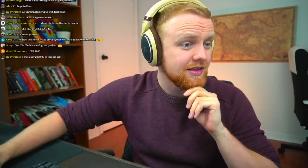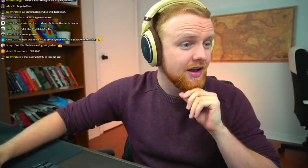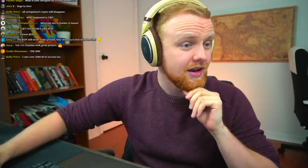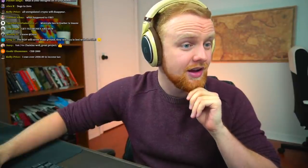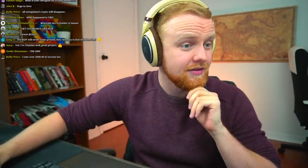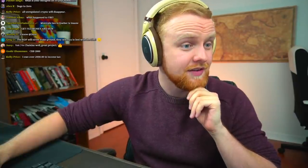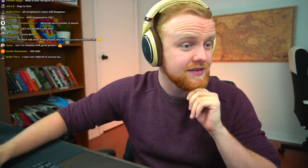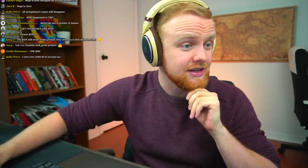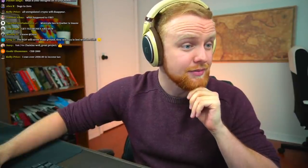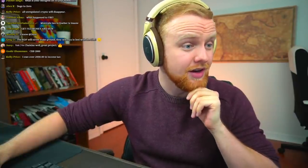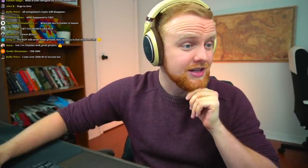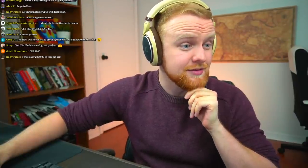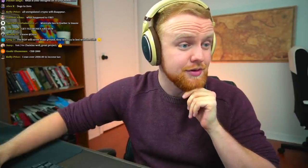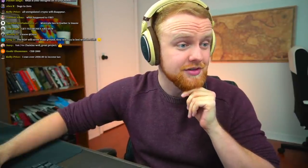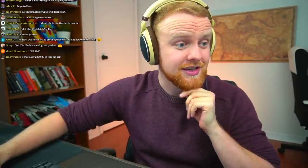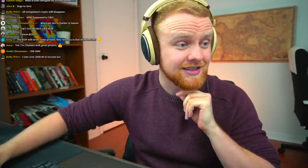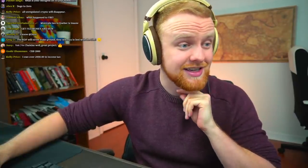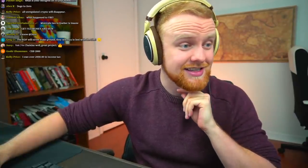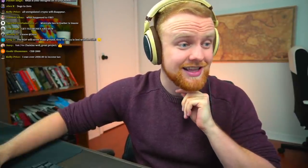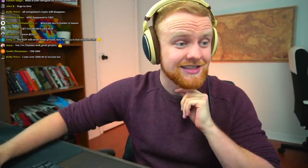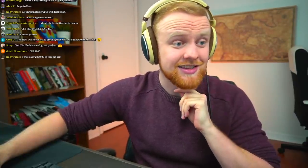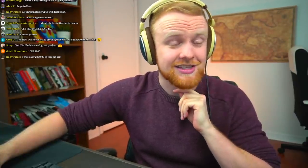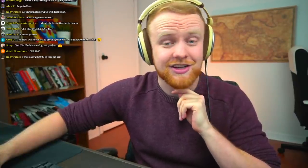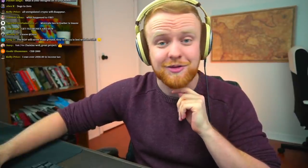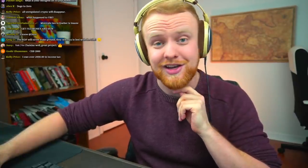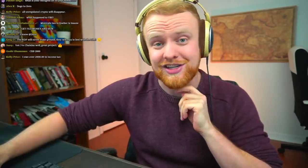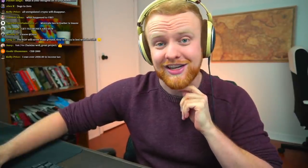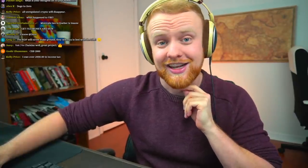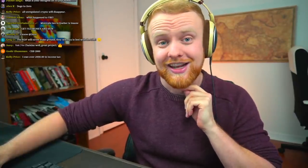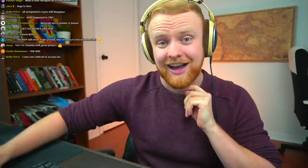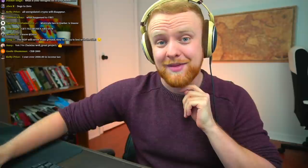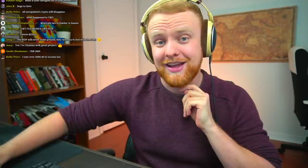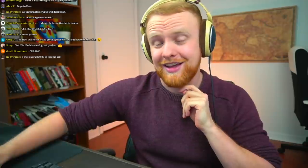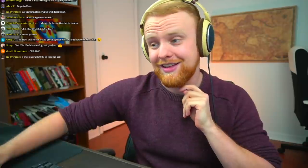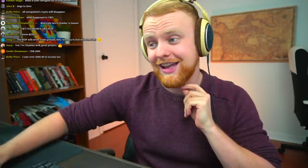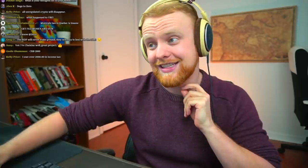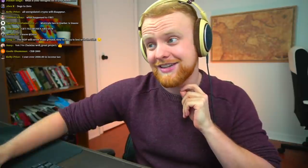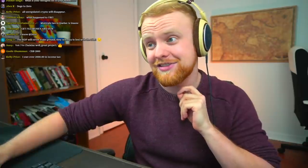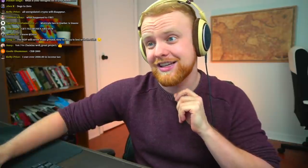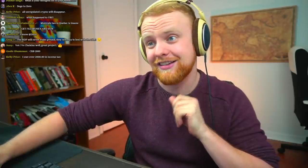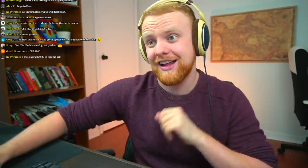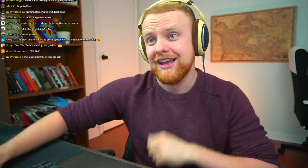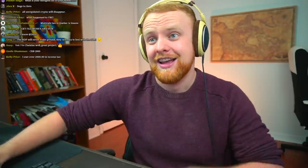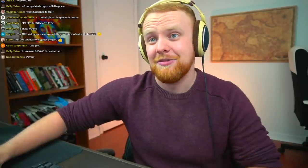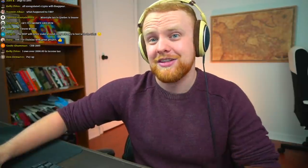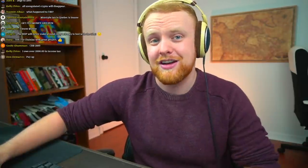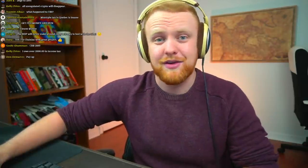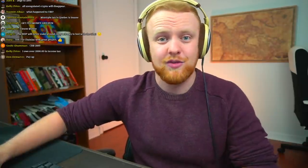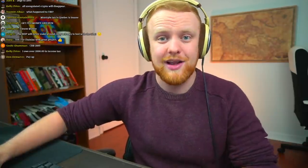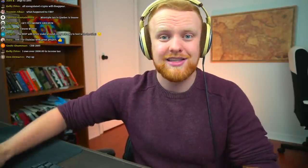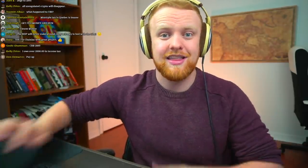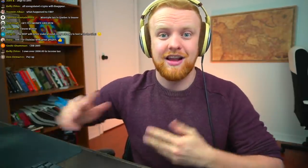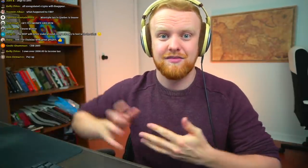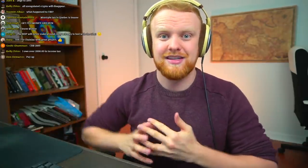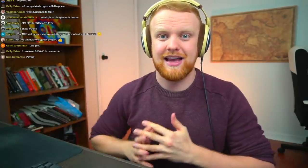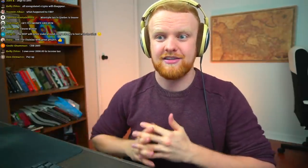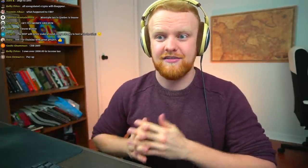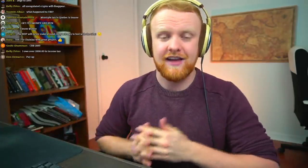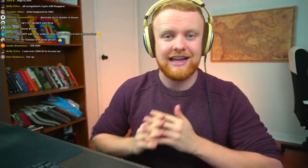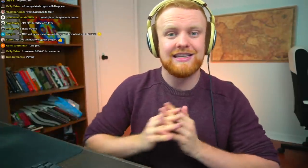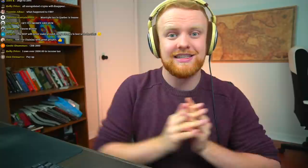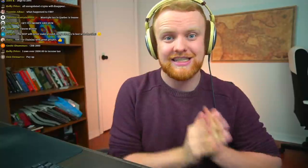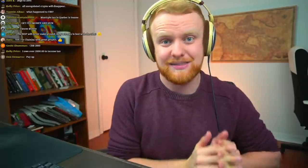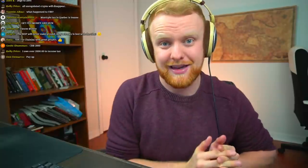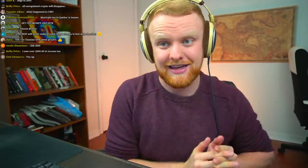What's my thought on 50-year bonds? Pooter Singh says, "Yeah, that's a good question. I mean, it's interesting, right? We talk about the ways that the government